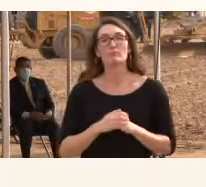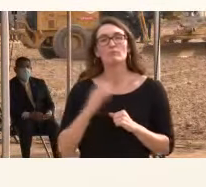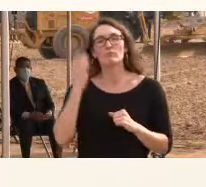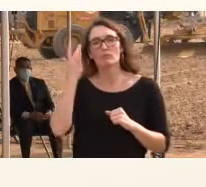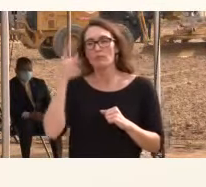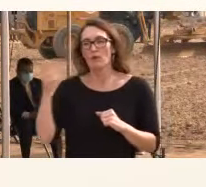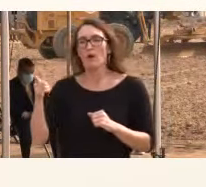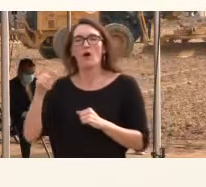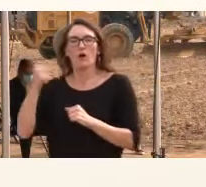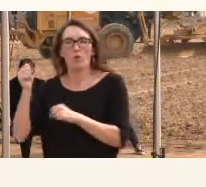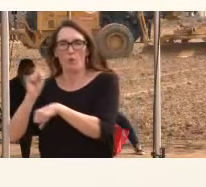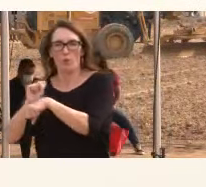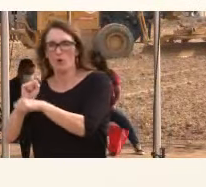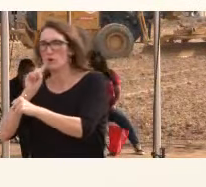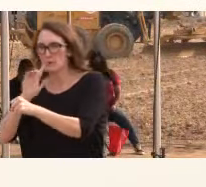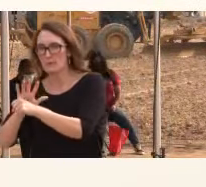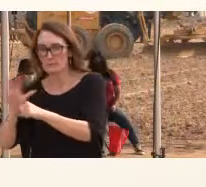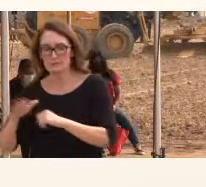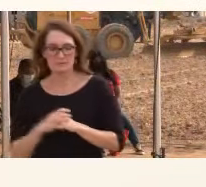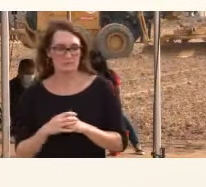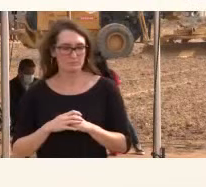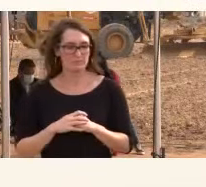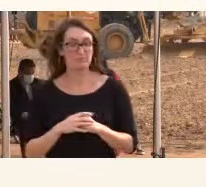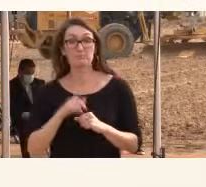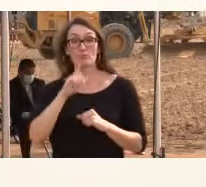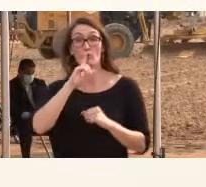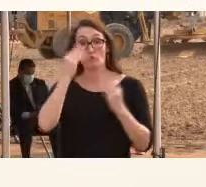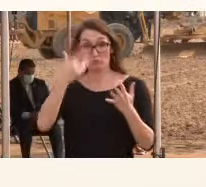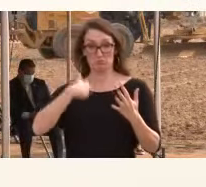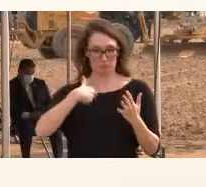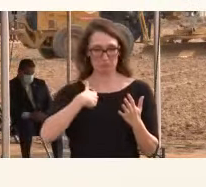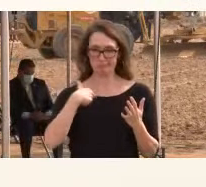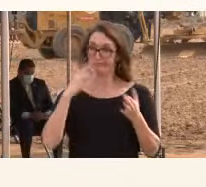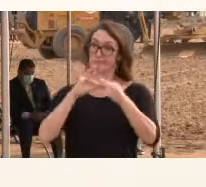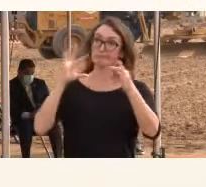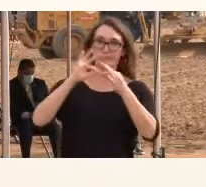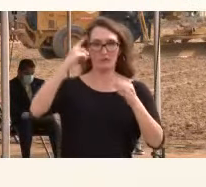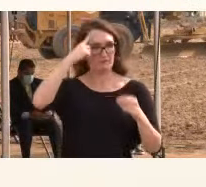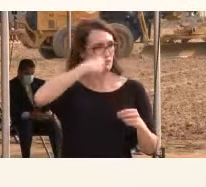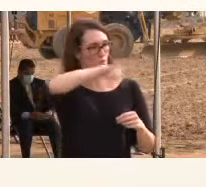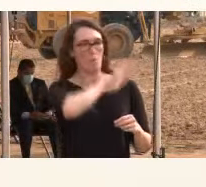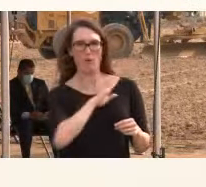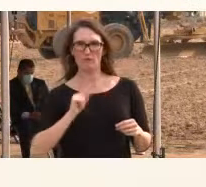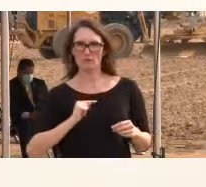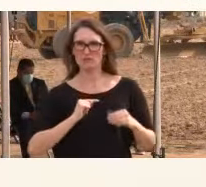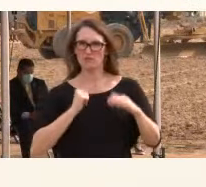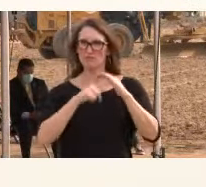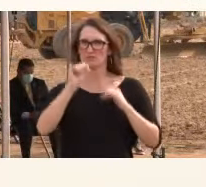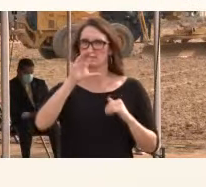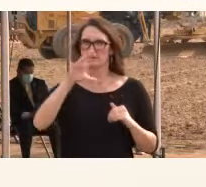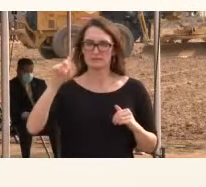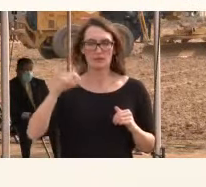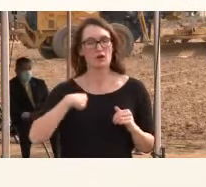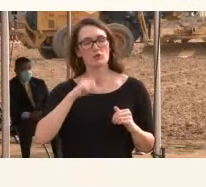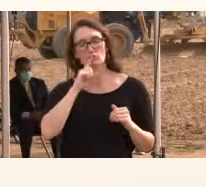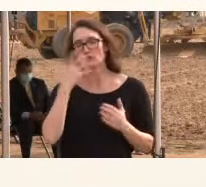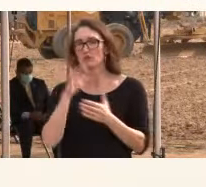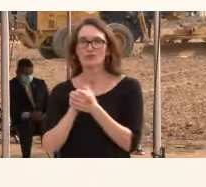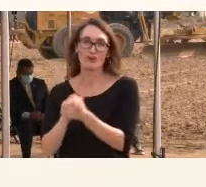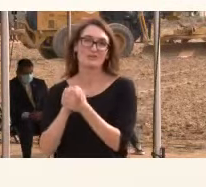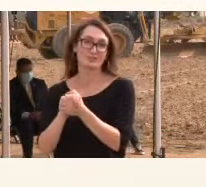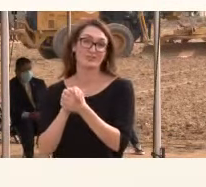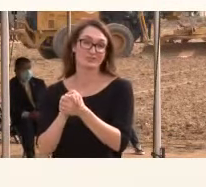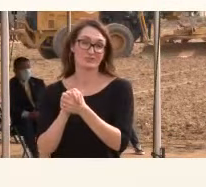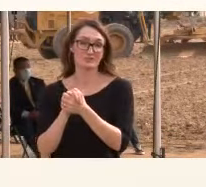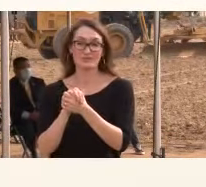work commitment. On behalf of the State Center Community College District Board of Trustees, I extend our